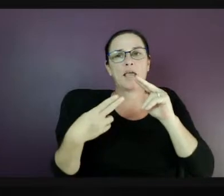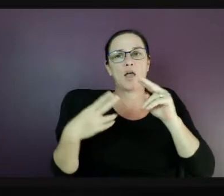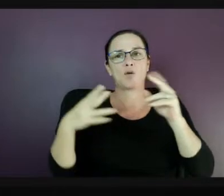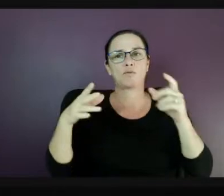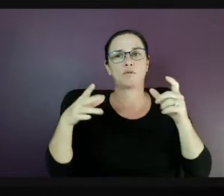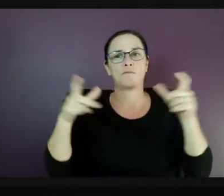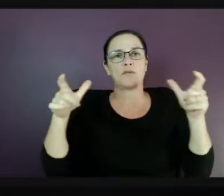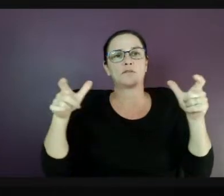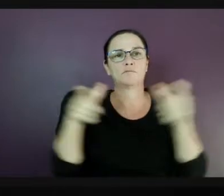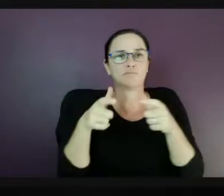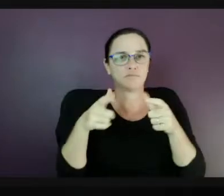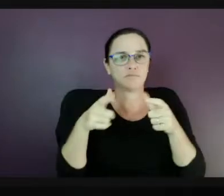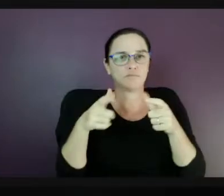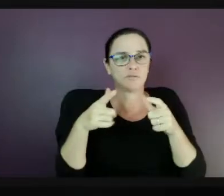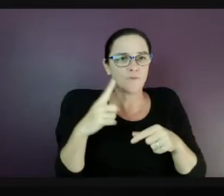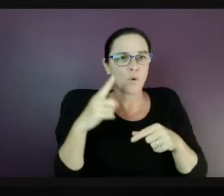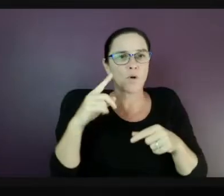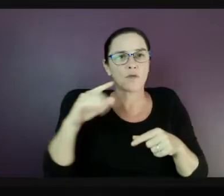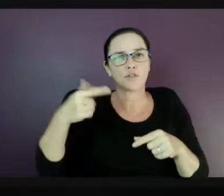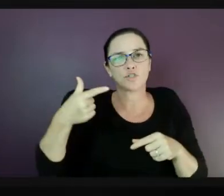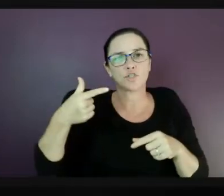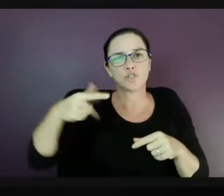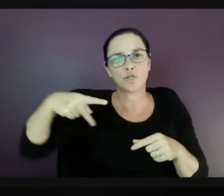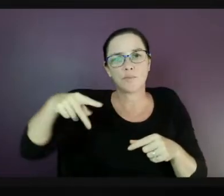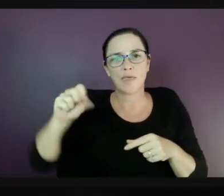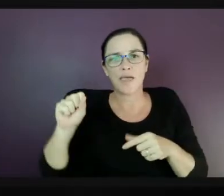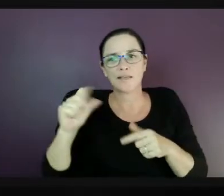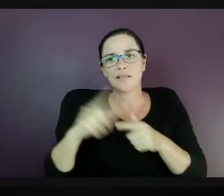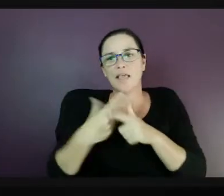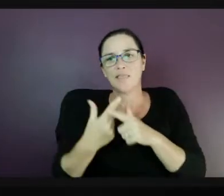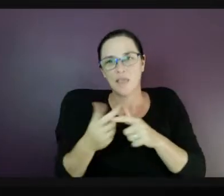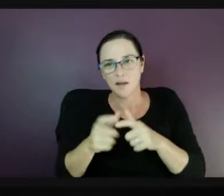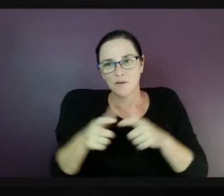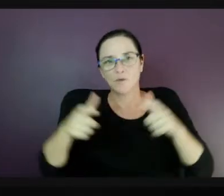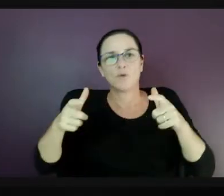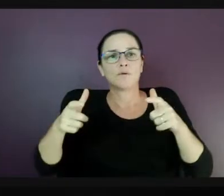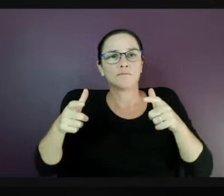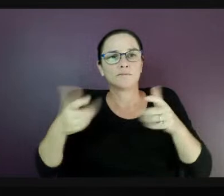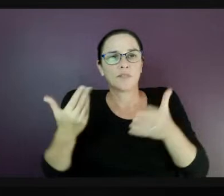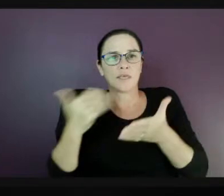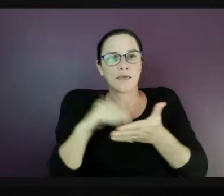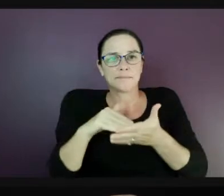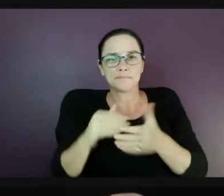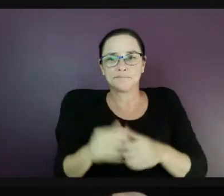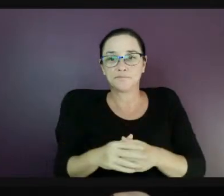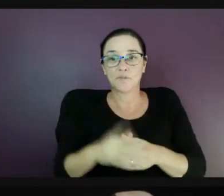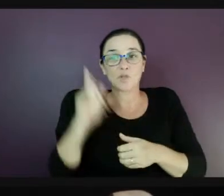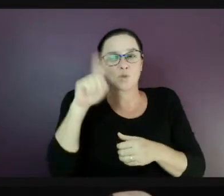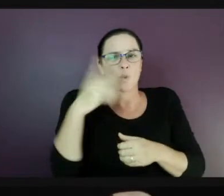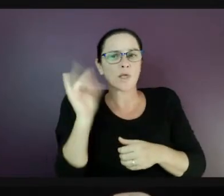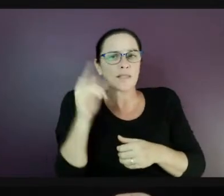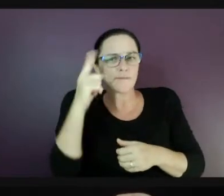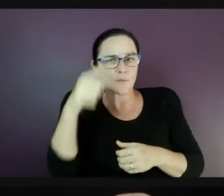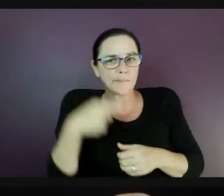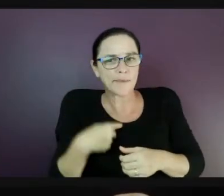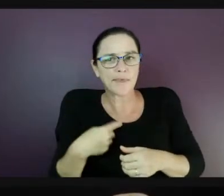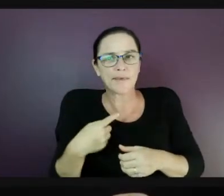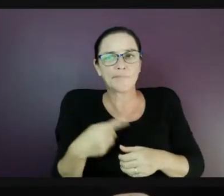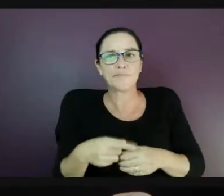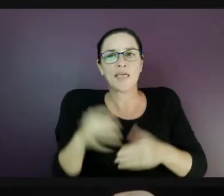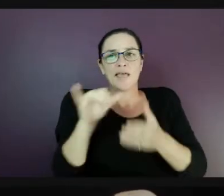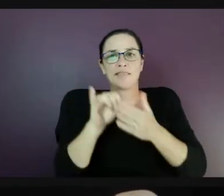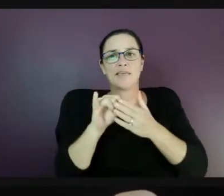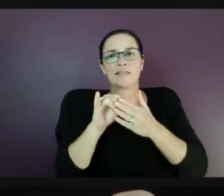the GPS, and then when eruption's over, it resumes its previous trend right there. All right, so it looks like to me like this right here is a